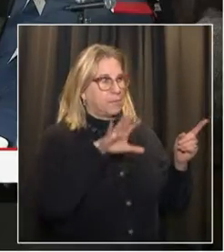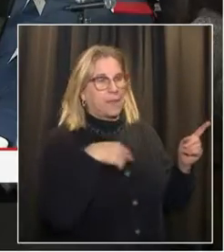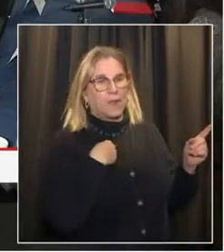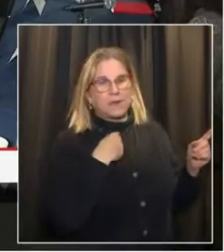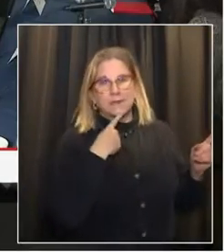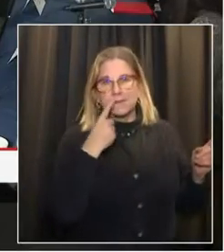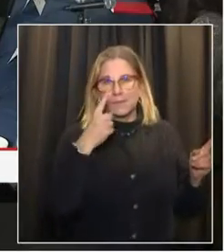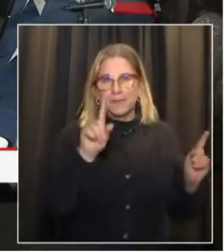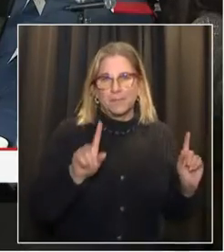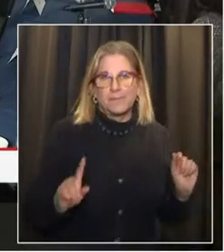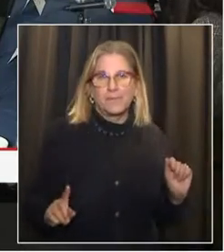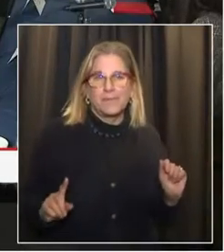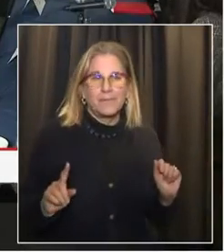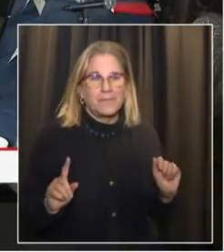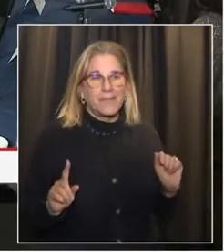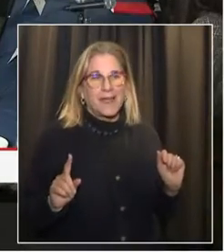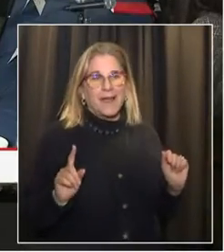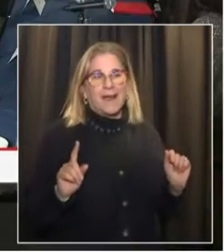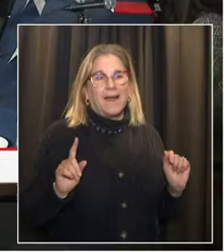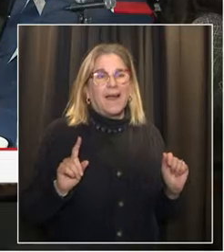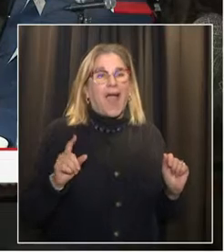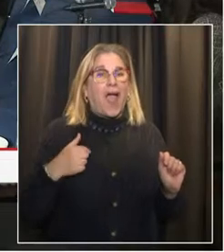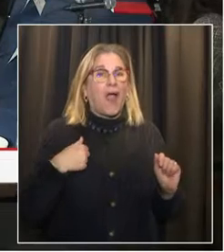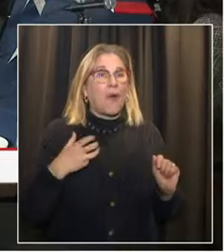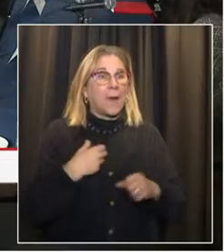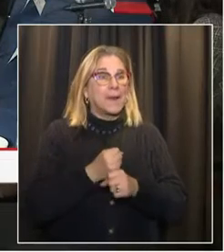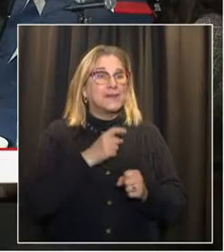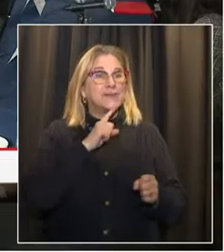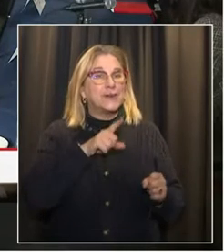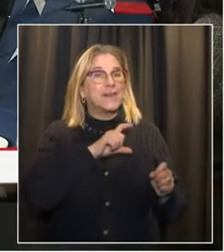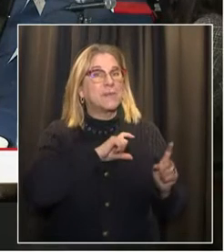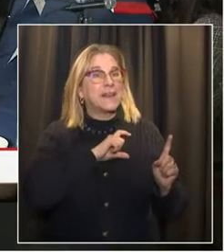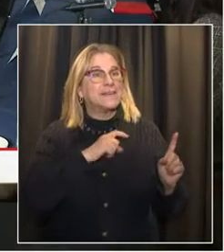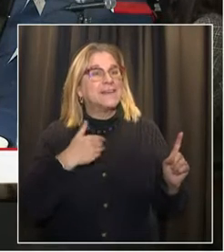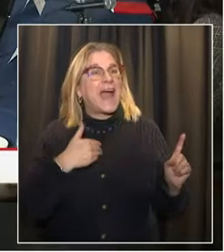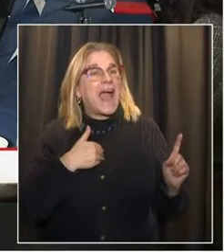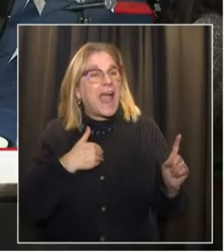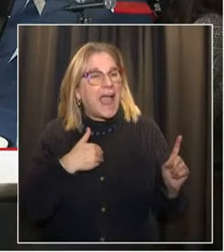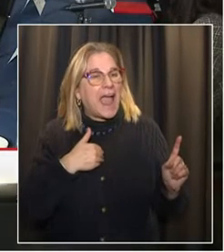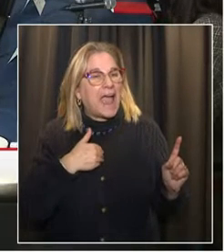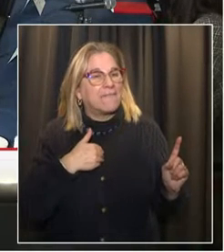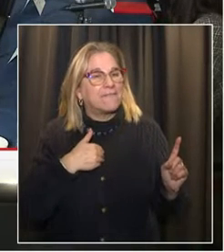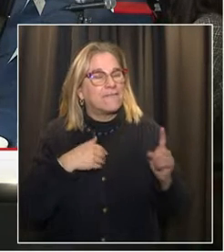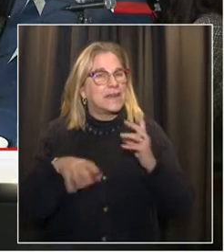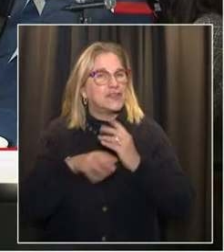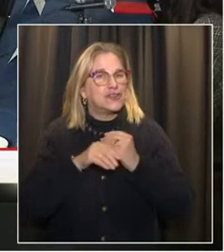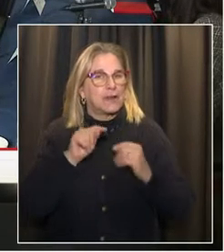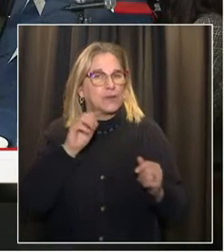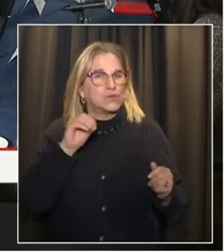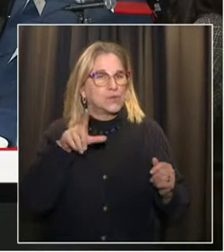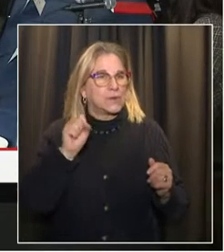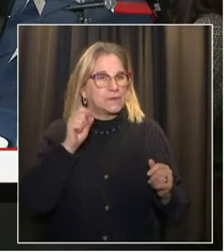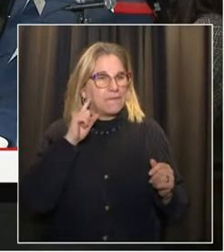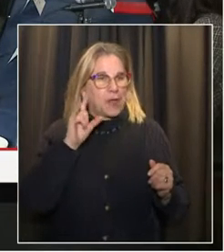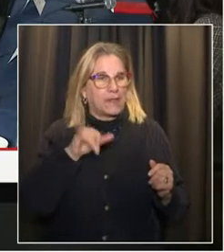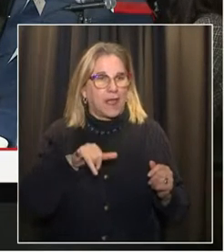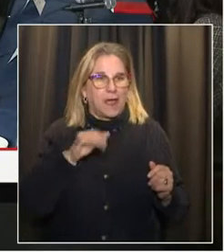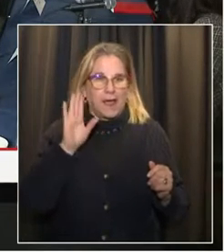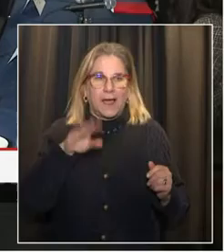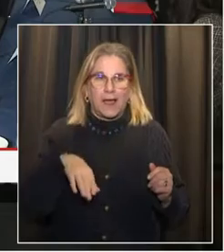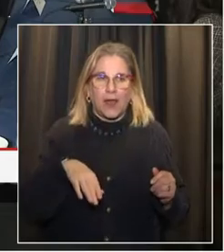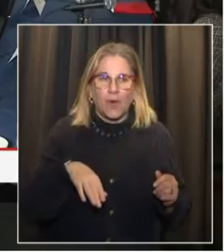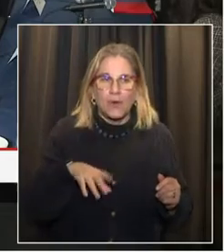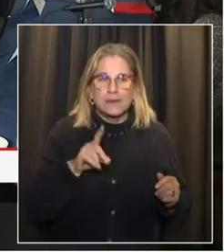also make sure that the police have additional tools, and I know there's been some debate among the council about one of the